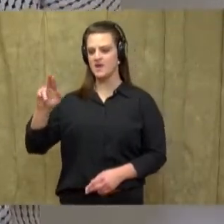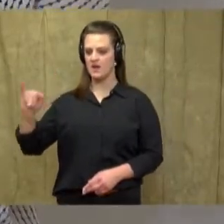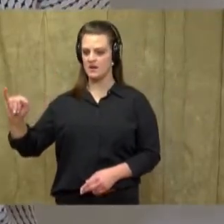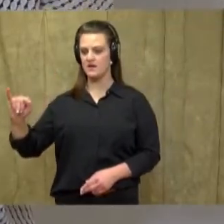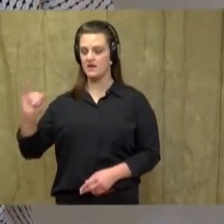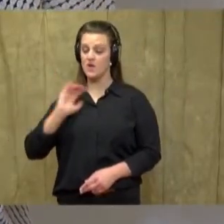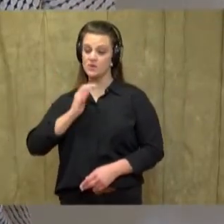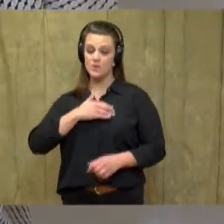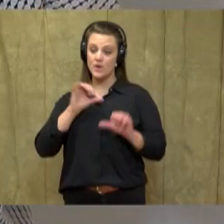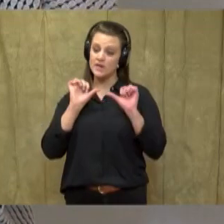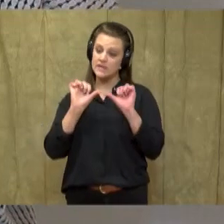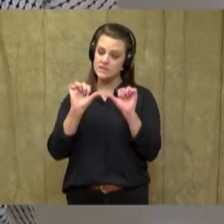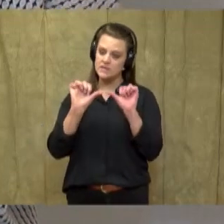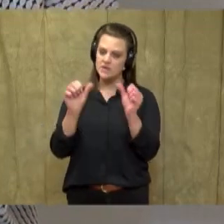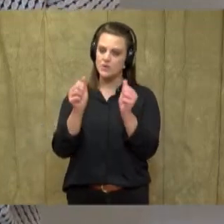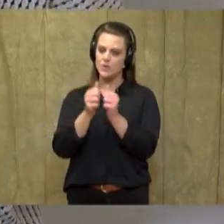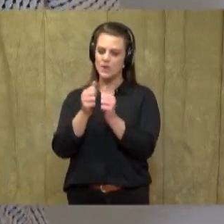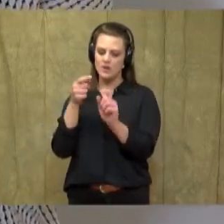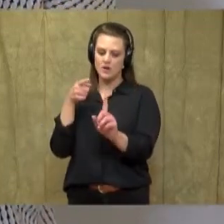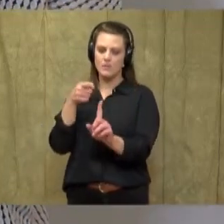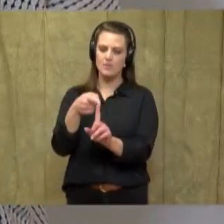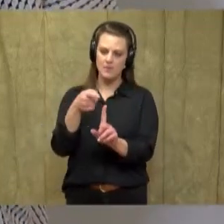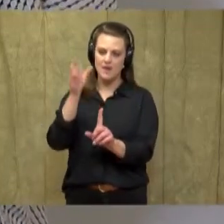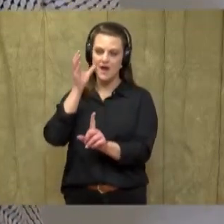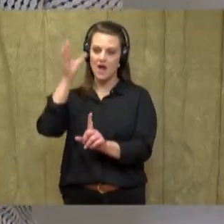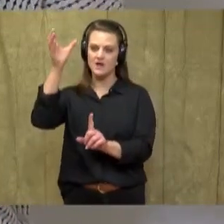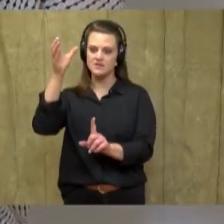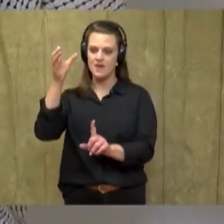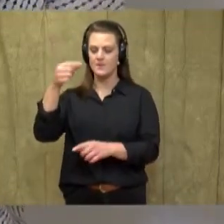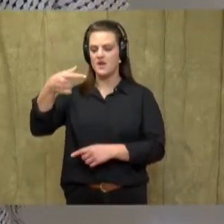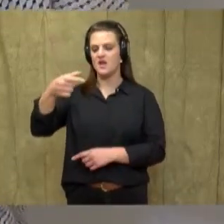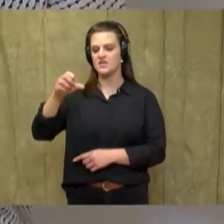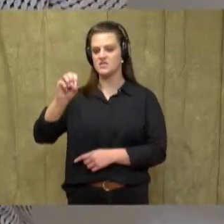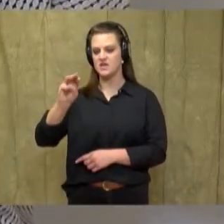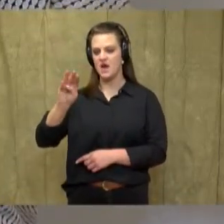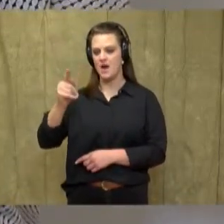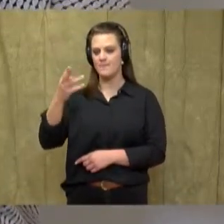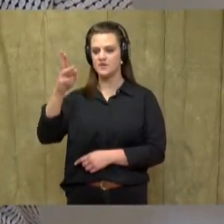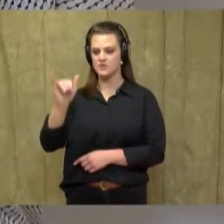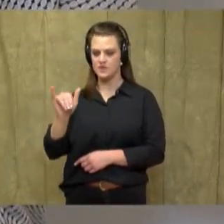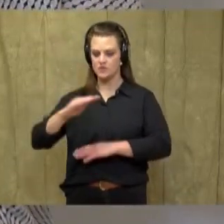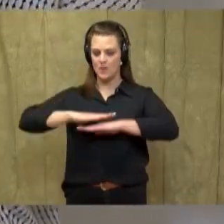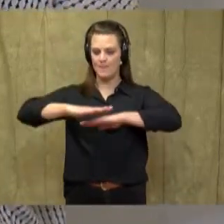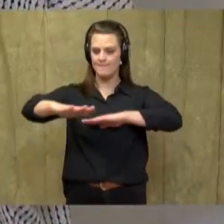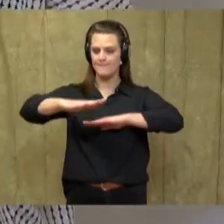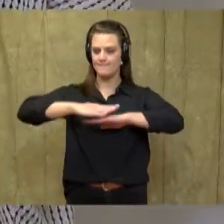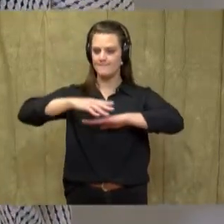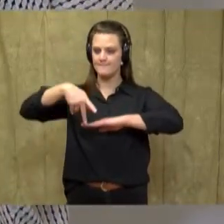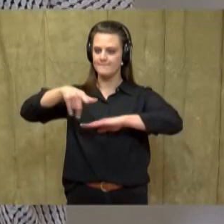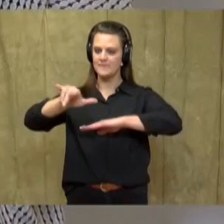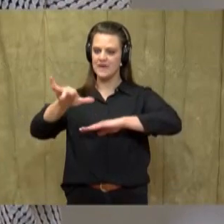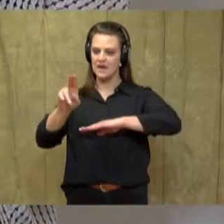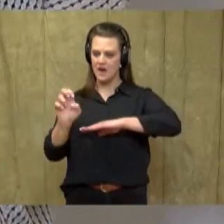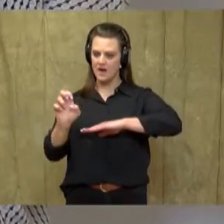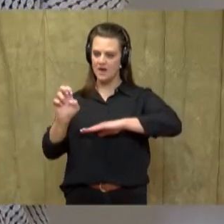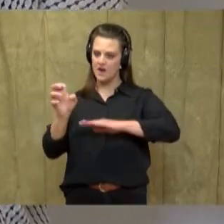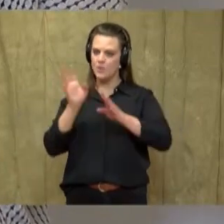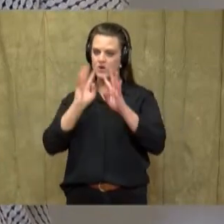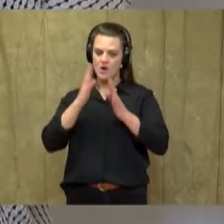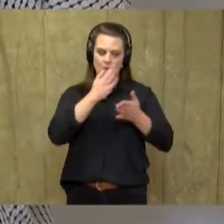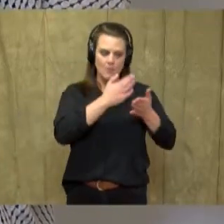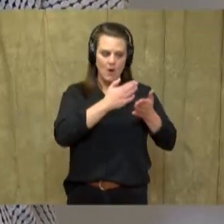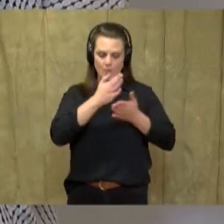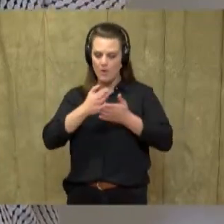on with our essential concept, geometry. We're going to work on our coordinate plane again. We're going to talk about all the parts